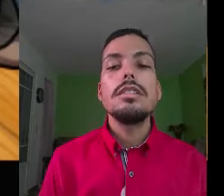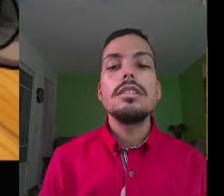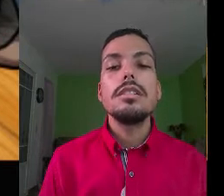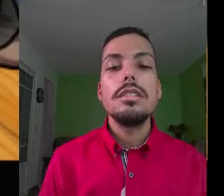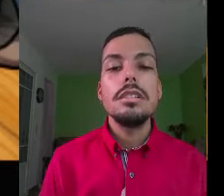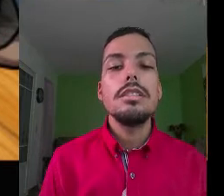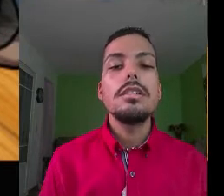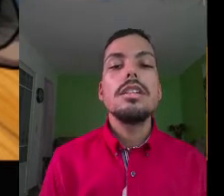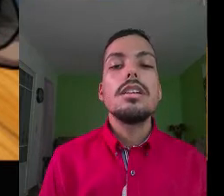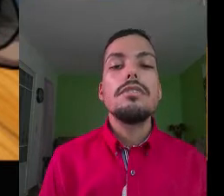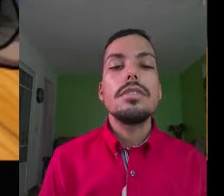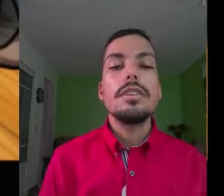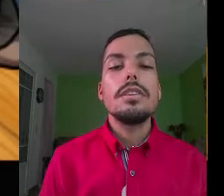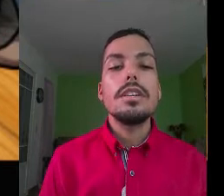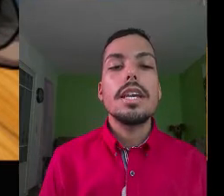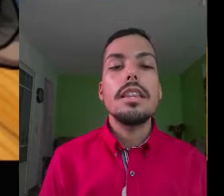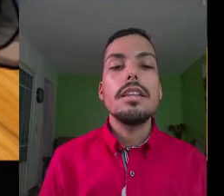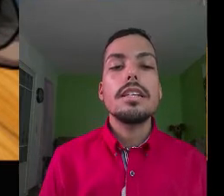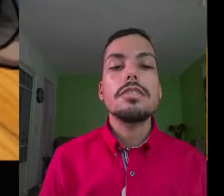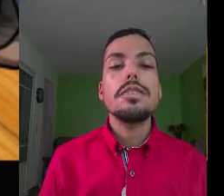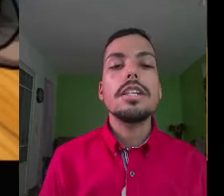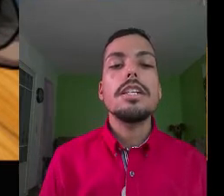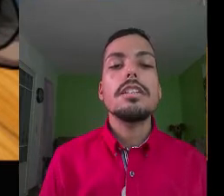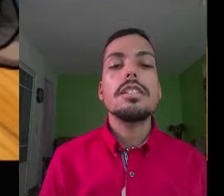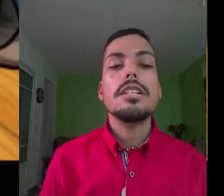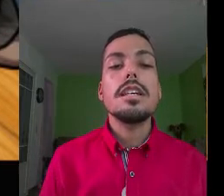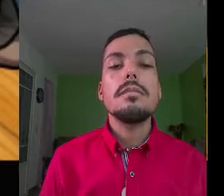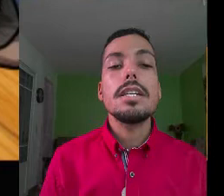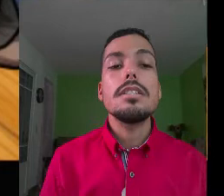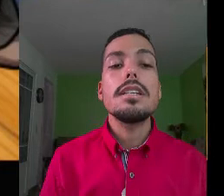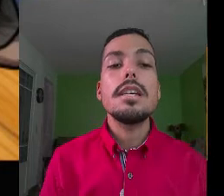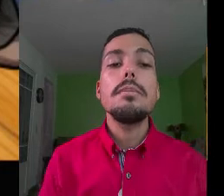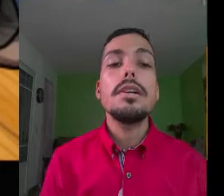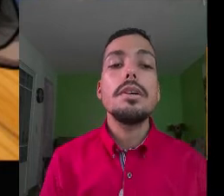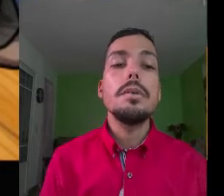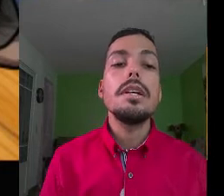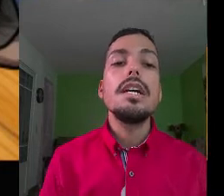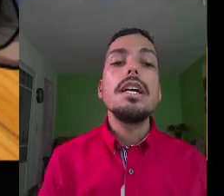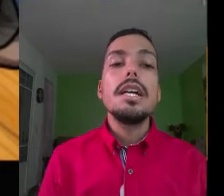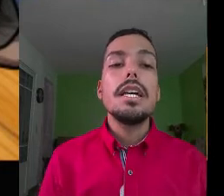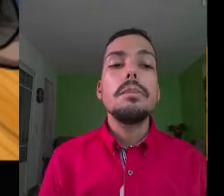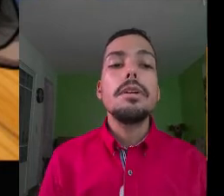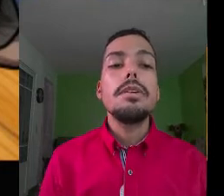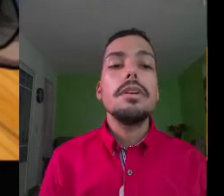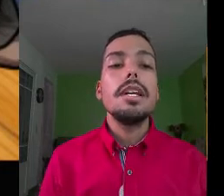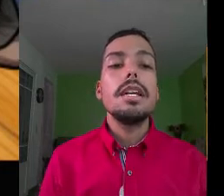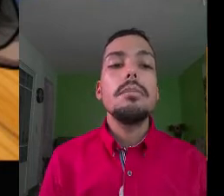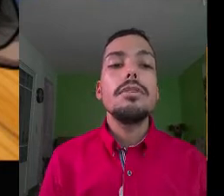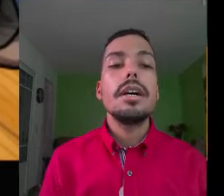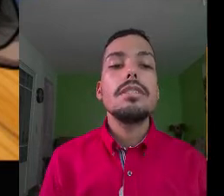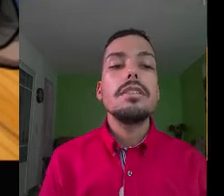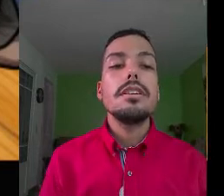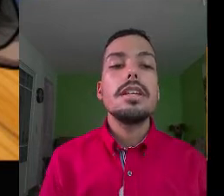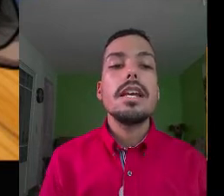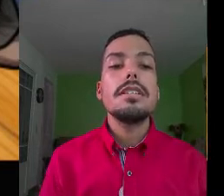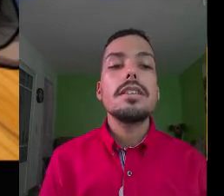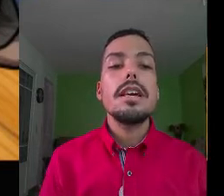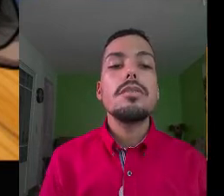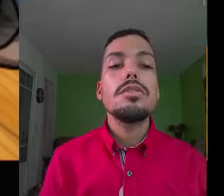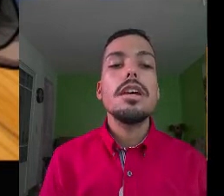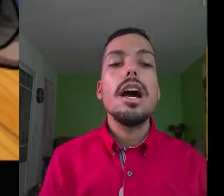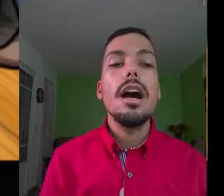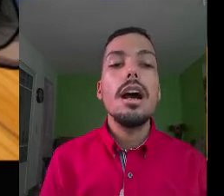d, d. Very good. Okay, the next friend here, its name is Hippo. Hippo, and Hippo has a letter